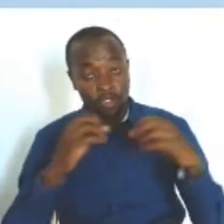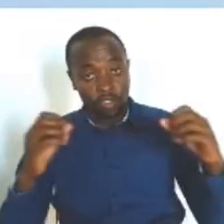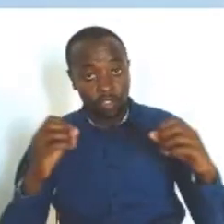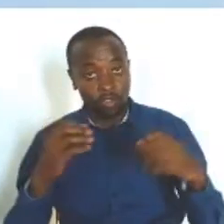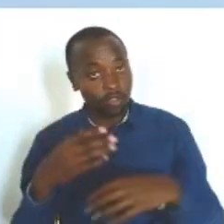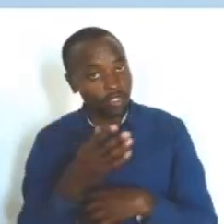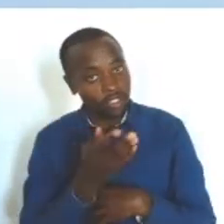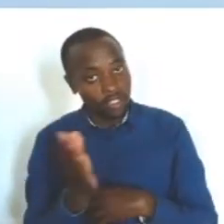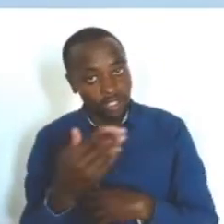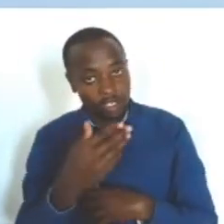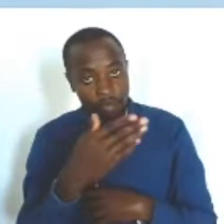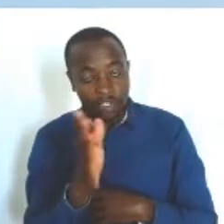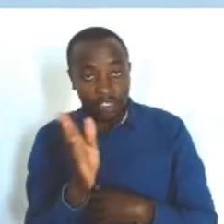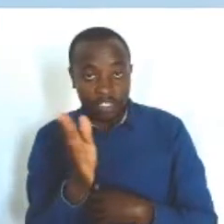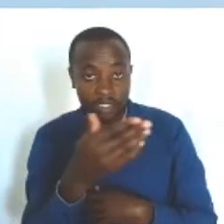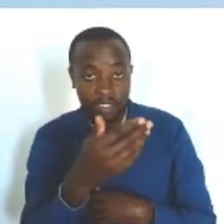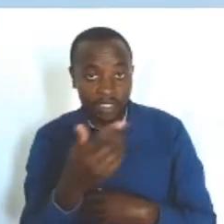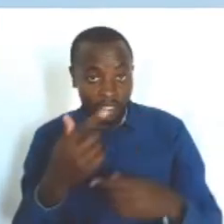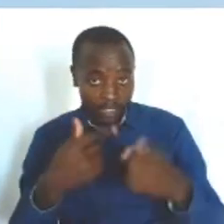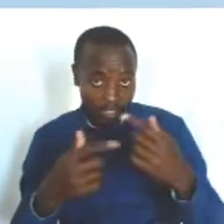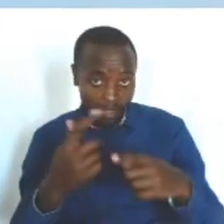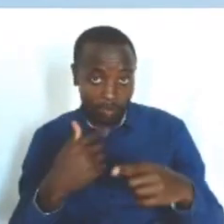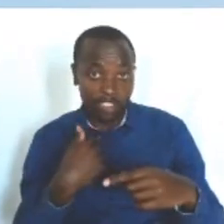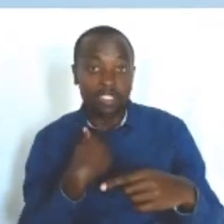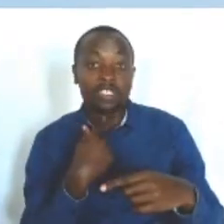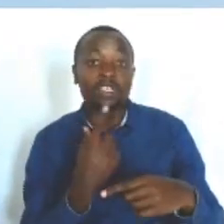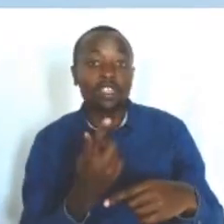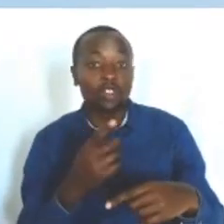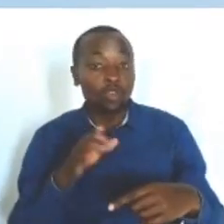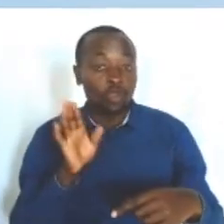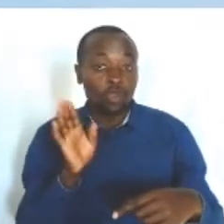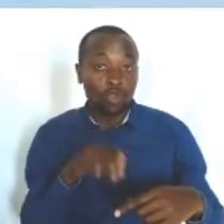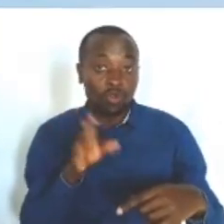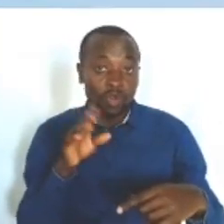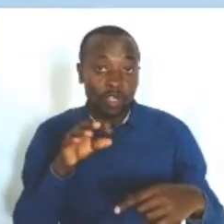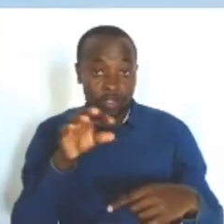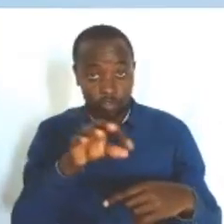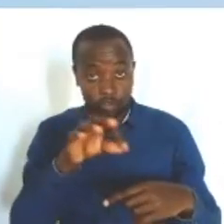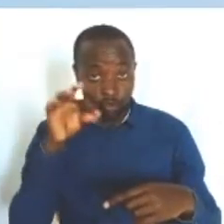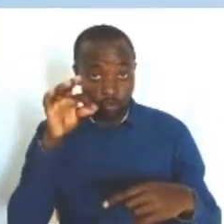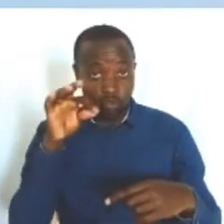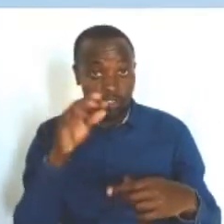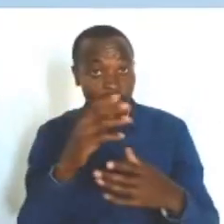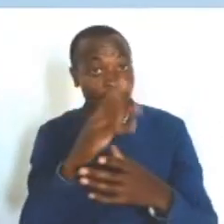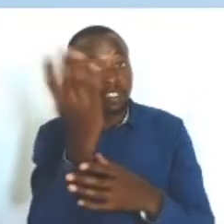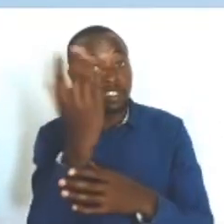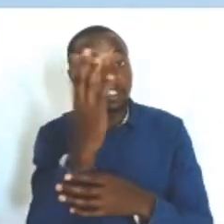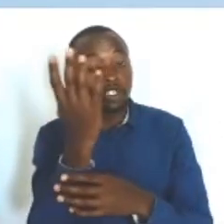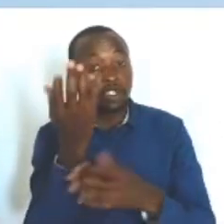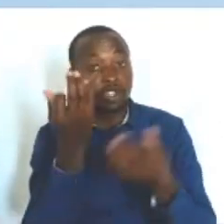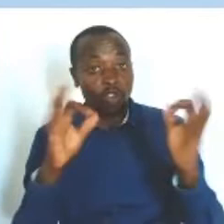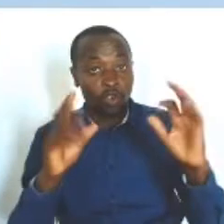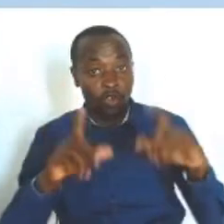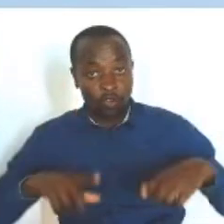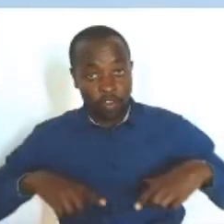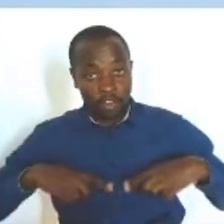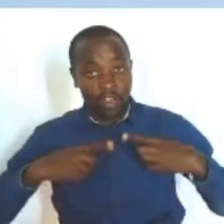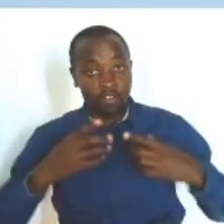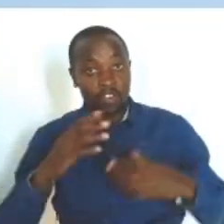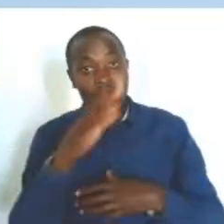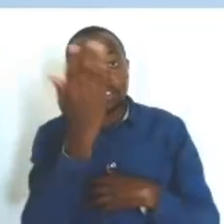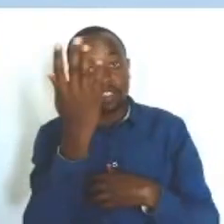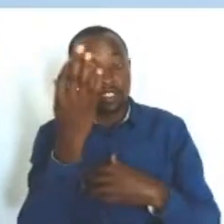innocently and told the woman to choose between the tree of life and the tree of